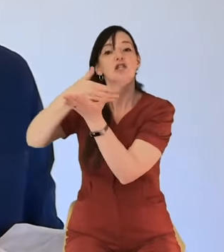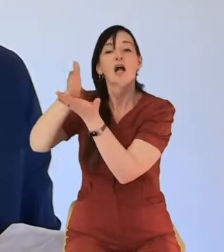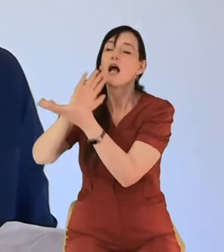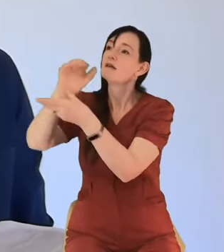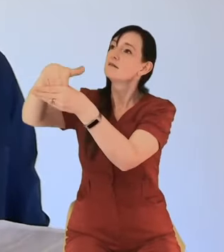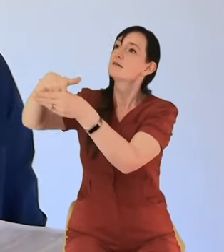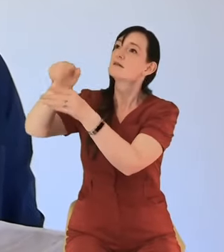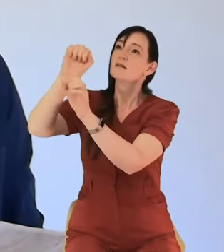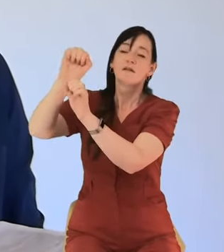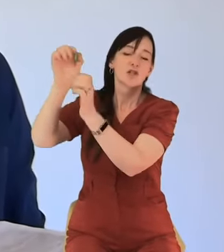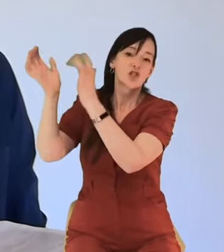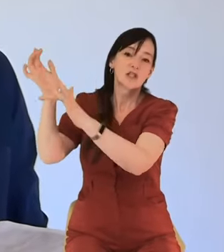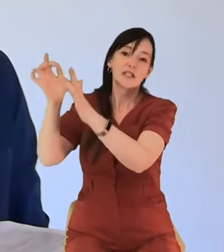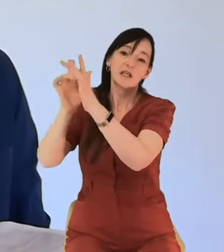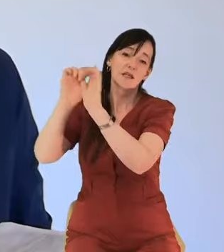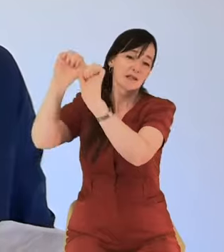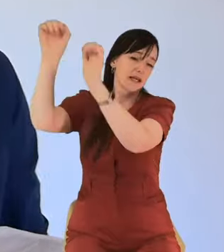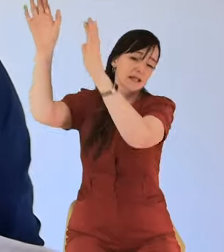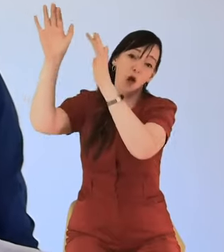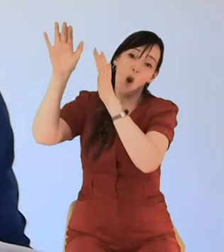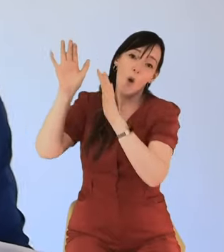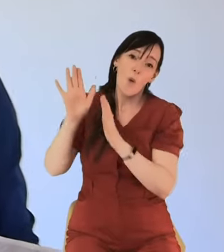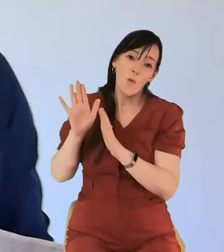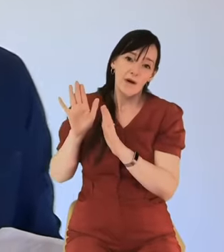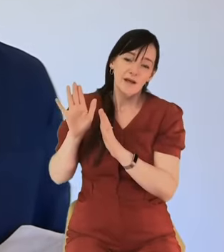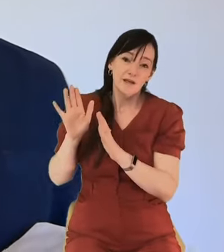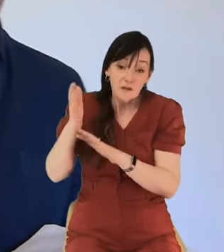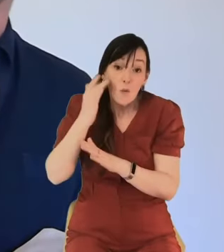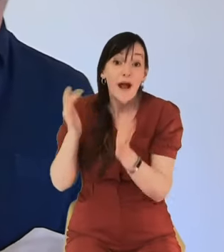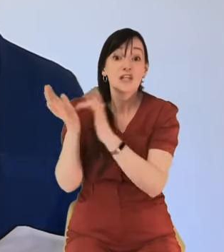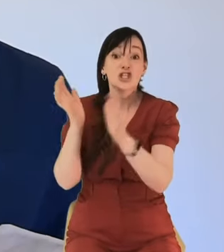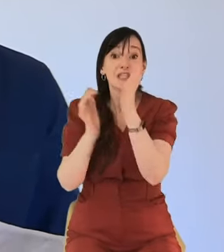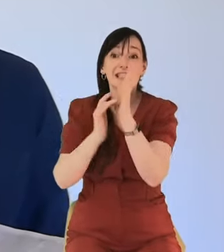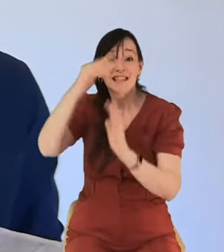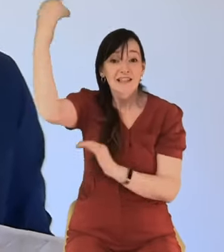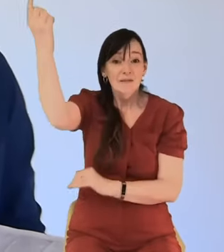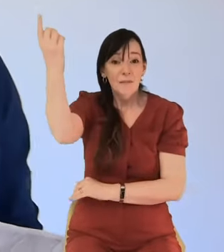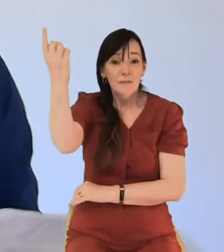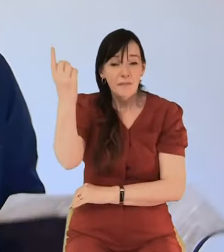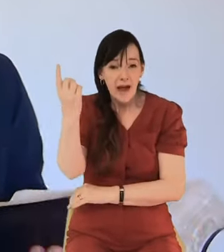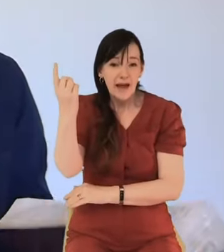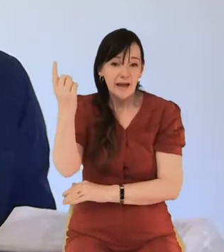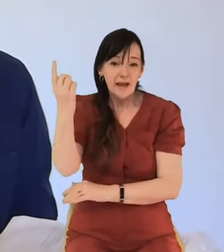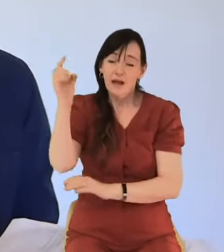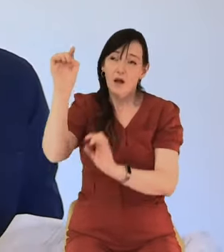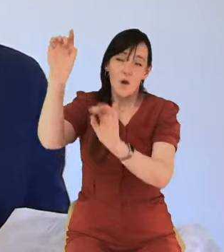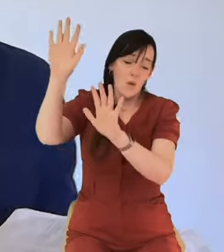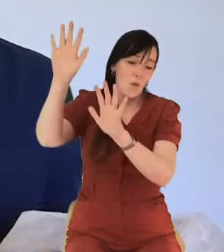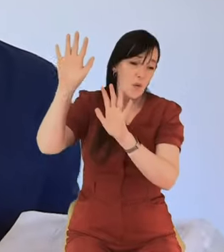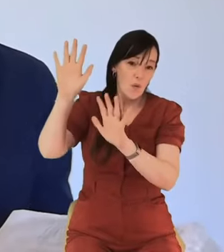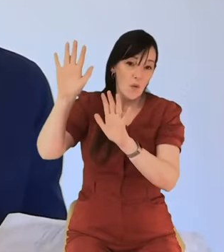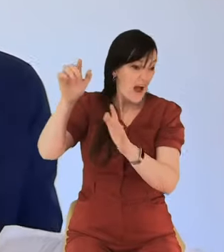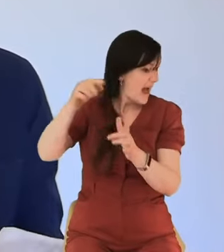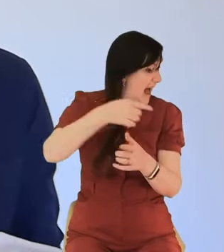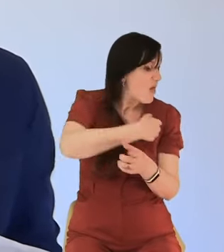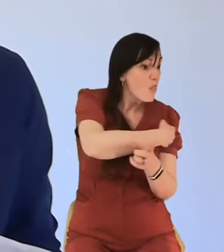Lord Jesus Christ. He's got hold of you so that when Jesus comes again in glory and the